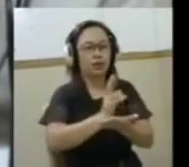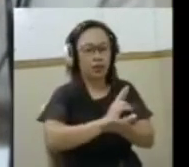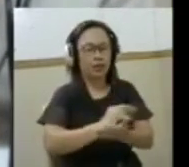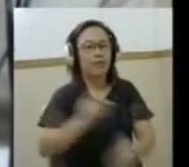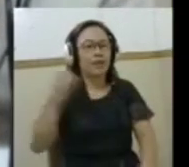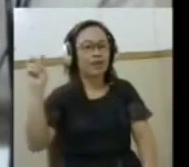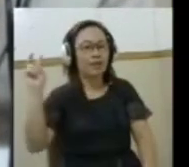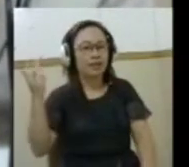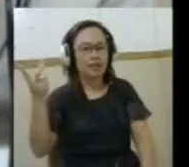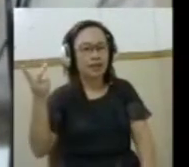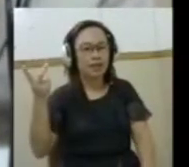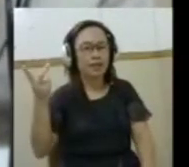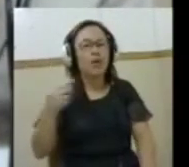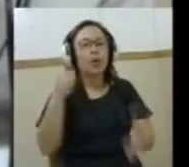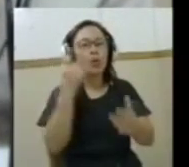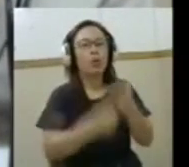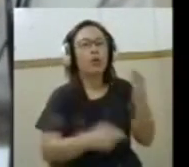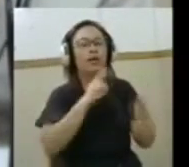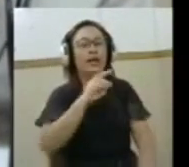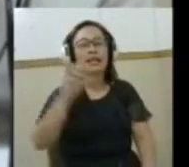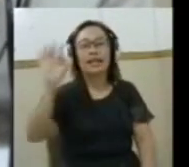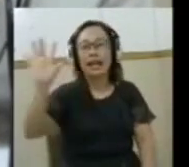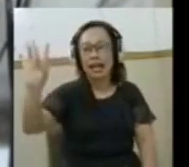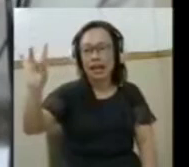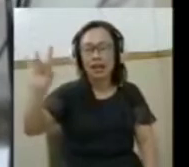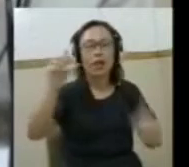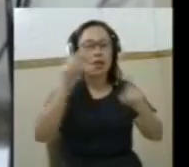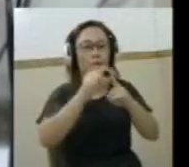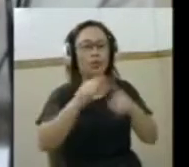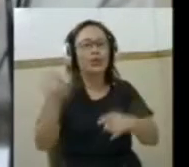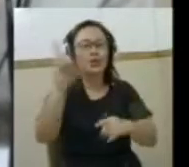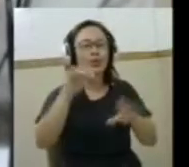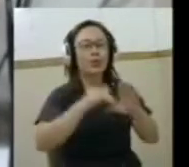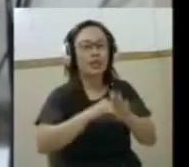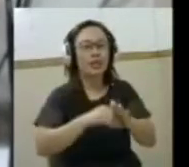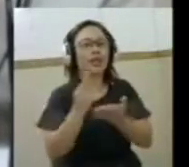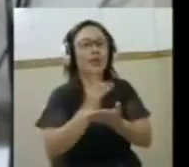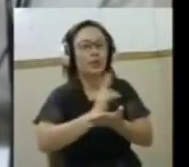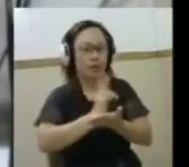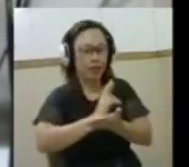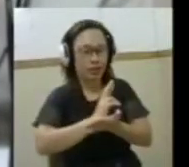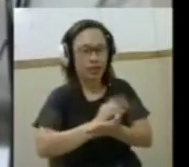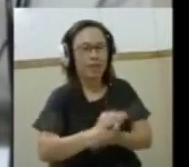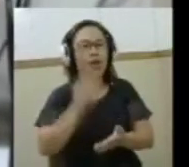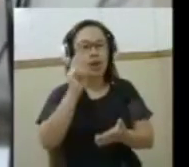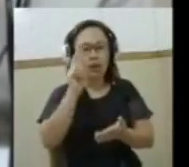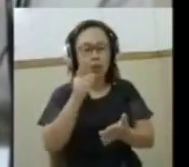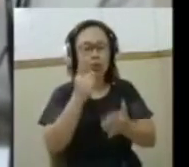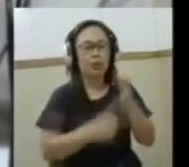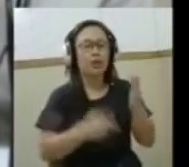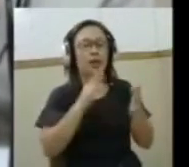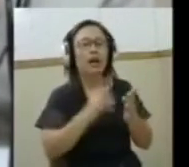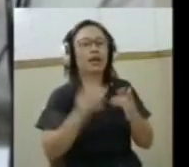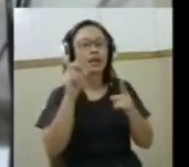Second, what are the 8 technical terms used in research? Again, number 2, what are the